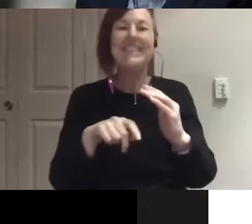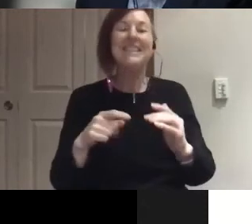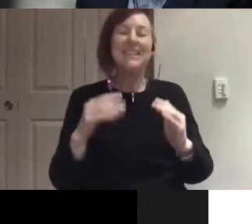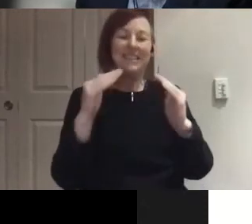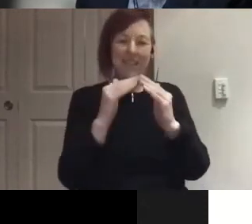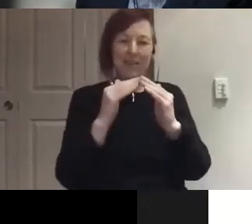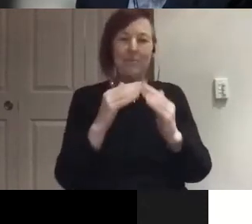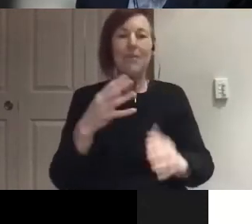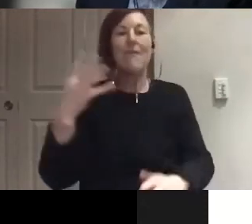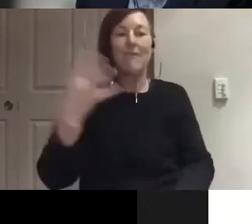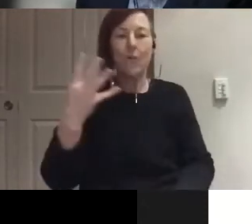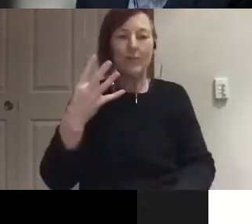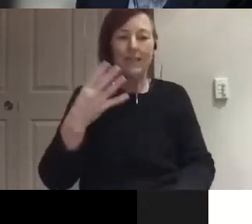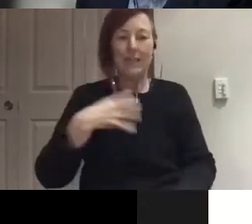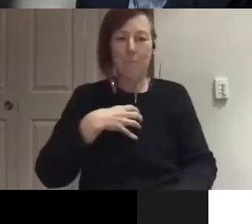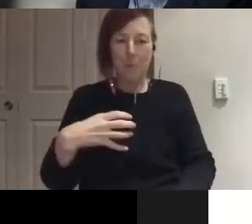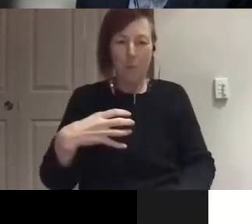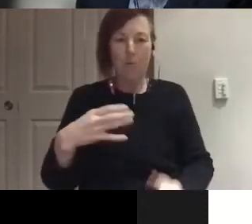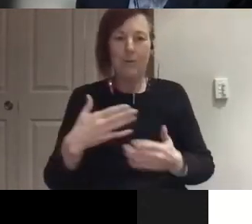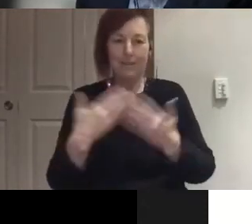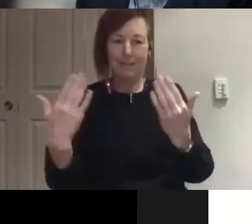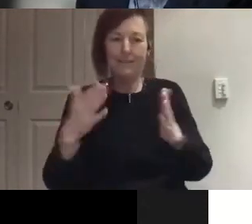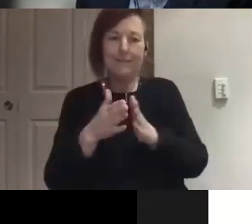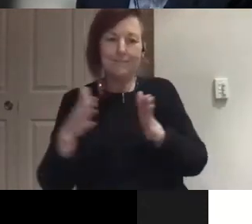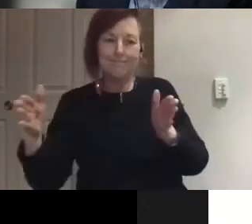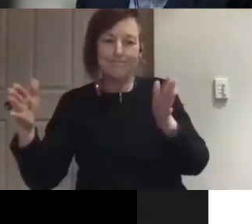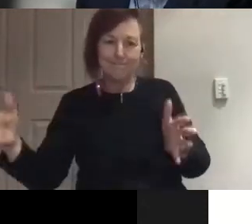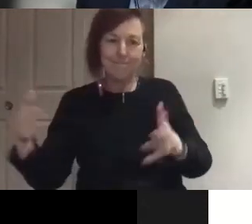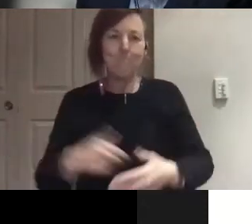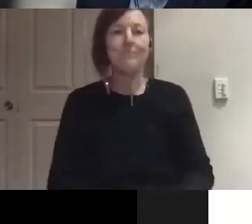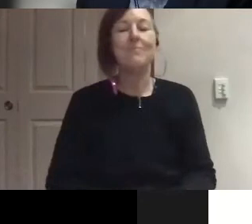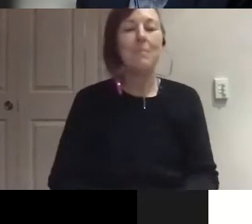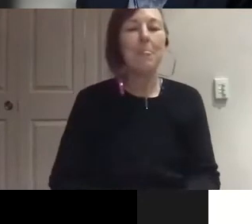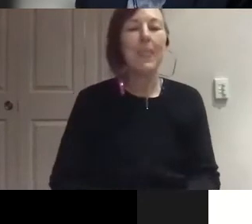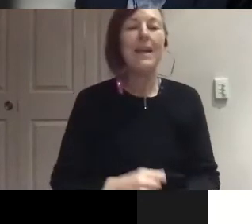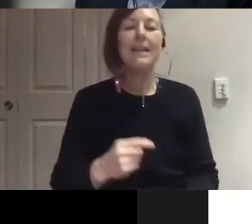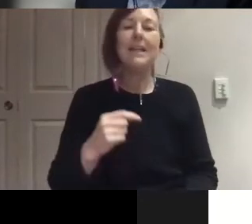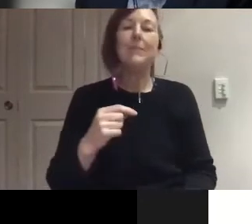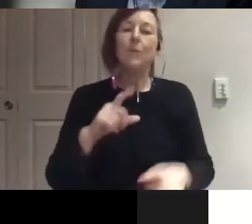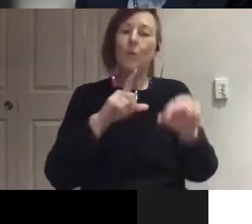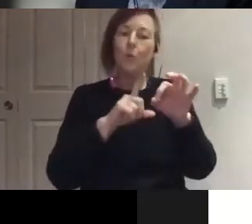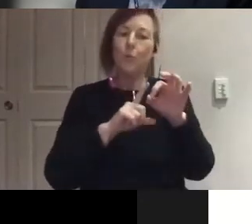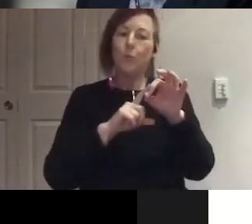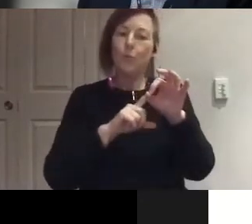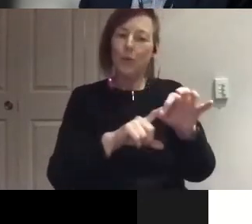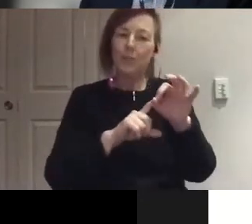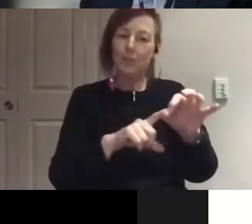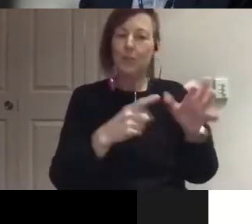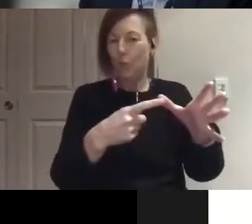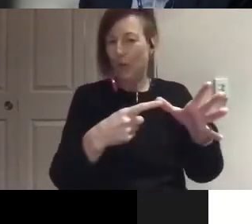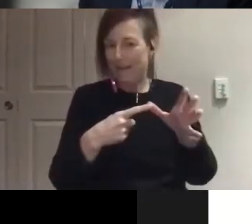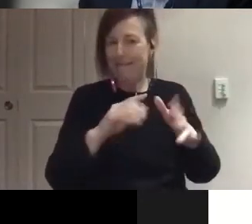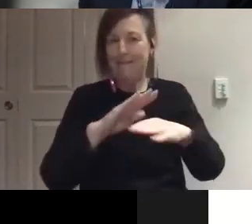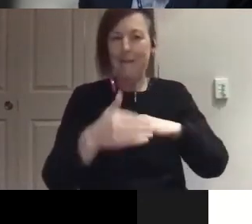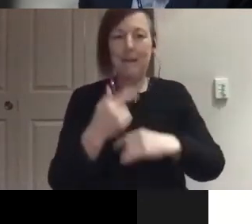So just a comment around the testing capacity. So as I mentioned before, maybe